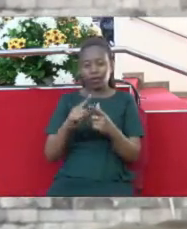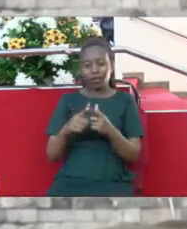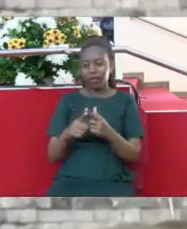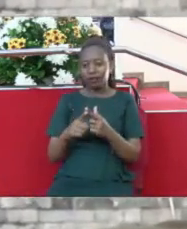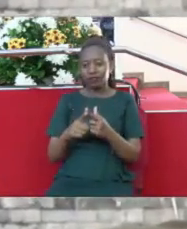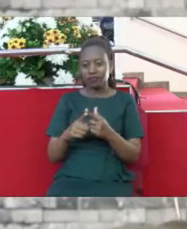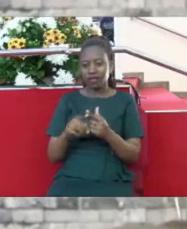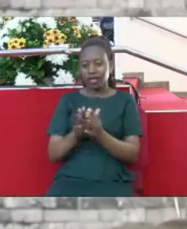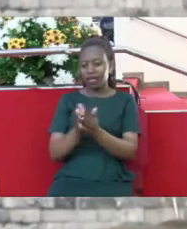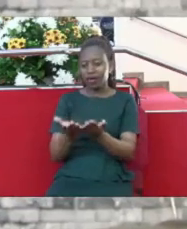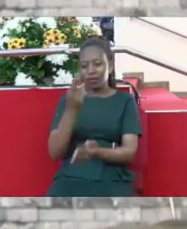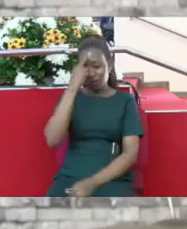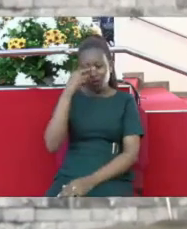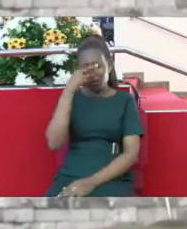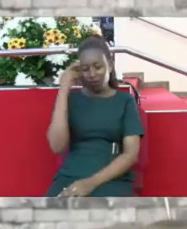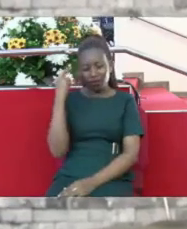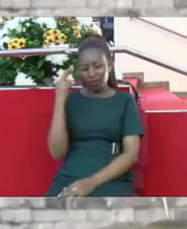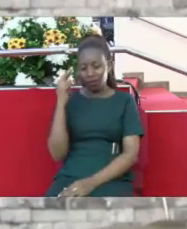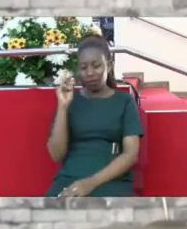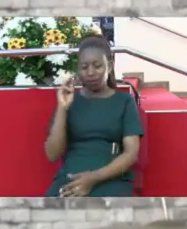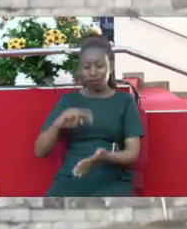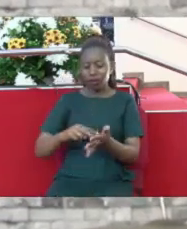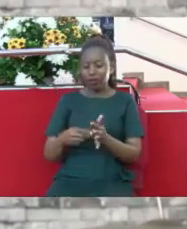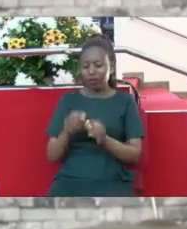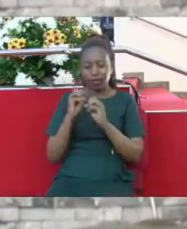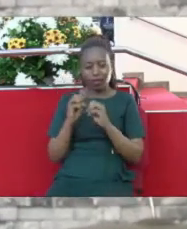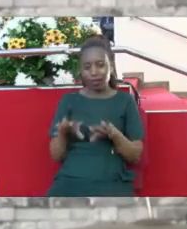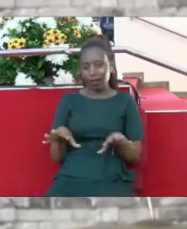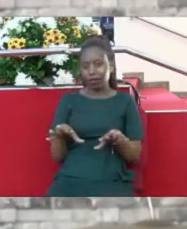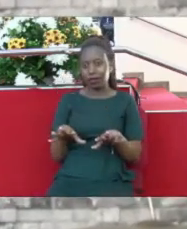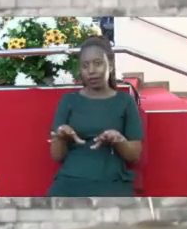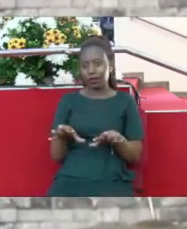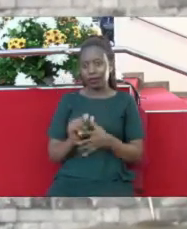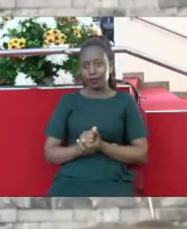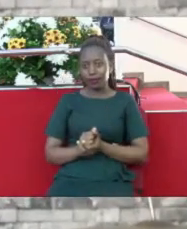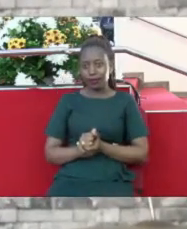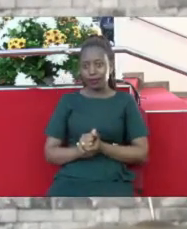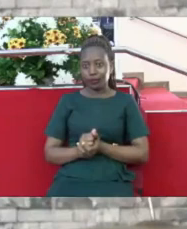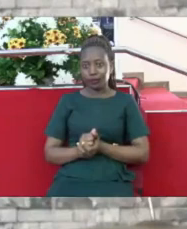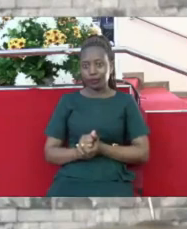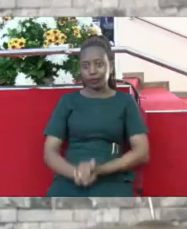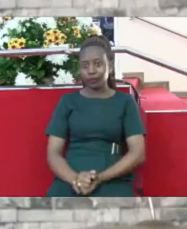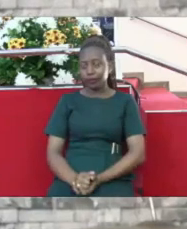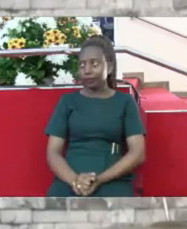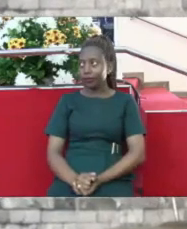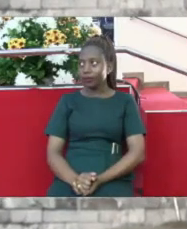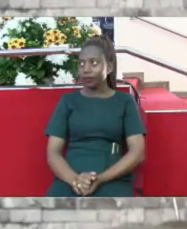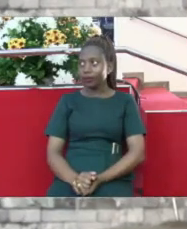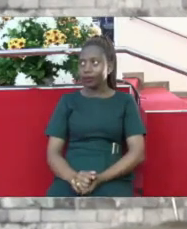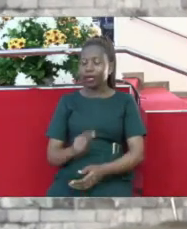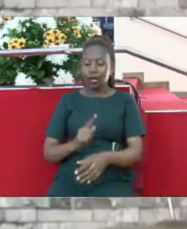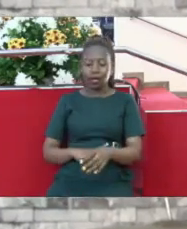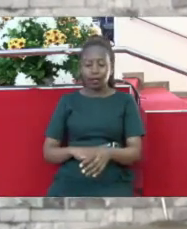another book of good collections of good writings. Basi Biblia ingekuwa tu kama kitabu kingine chochote ambacho ni cha mambo mazuri. And so when we look at the